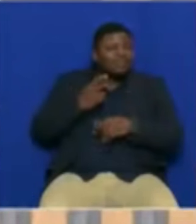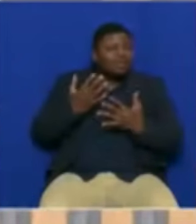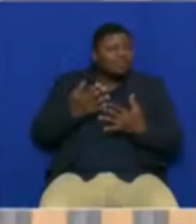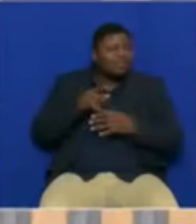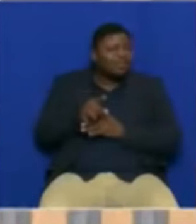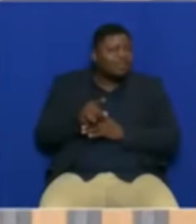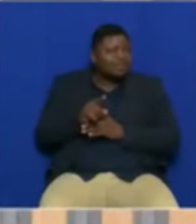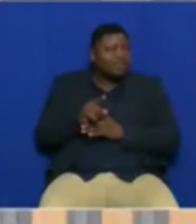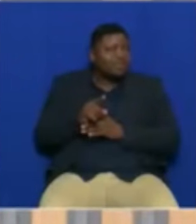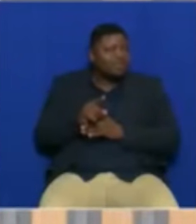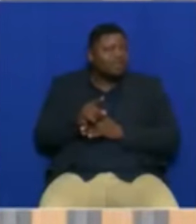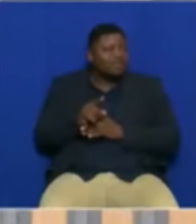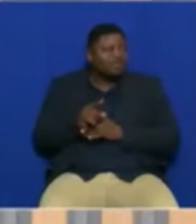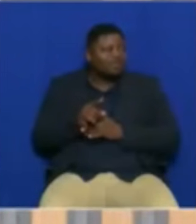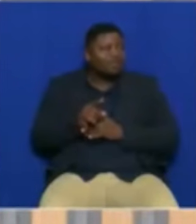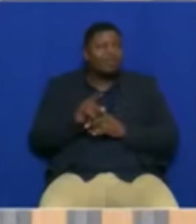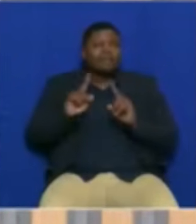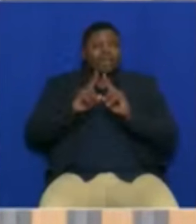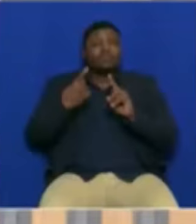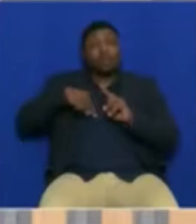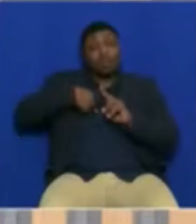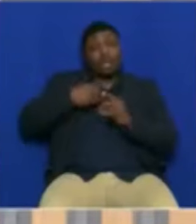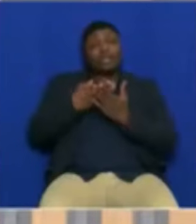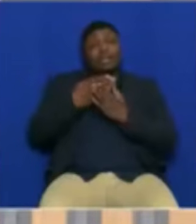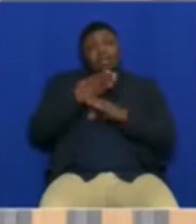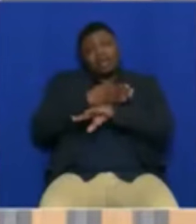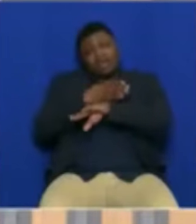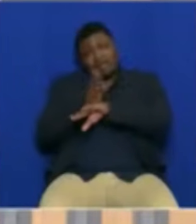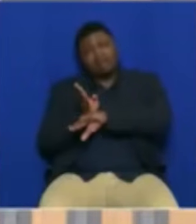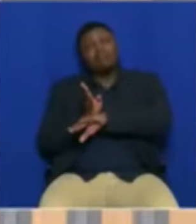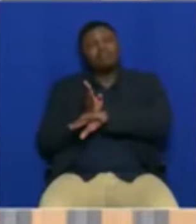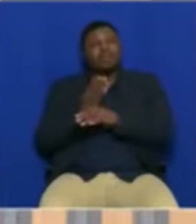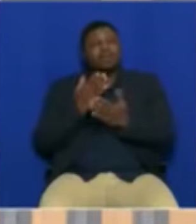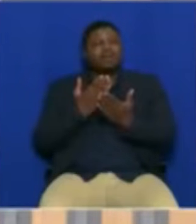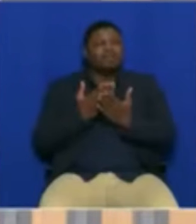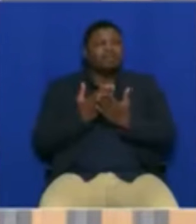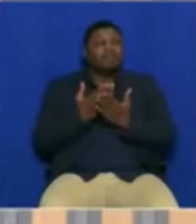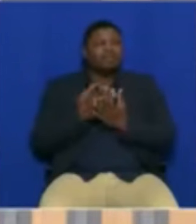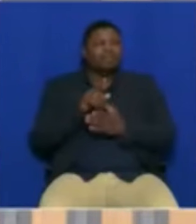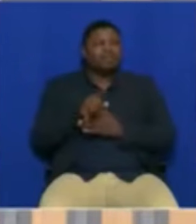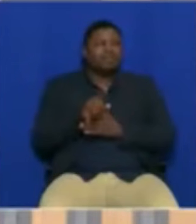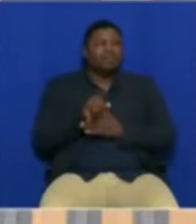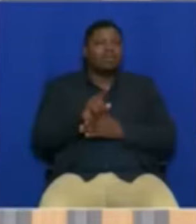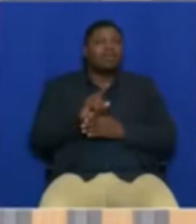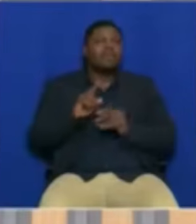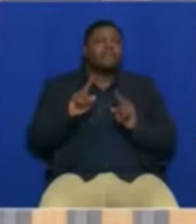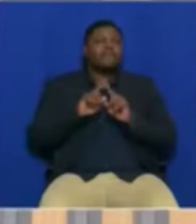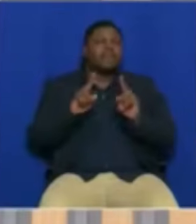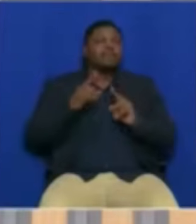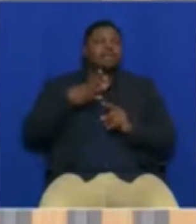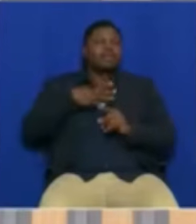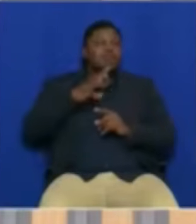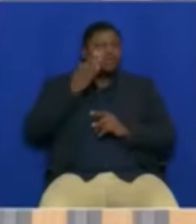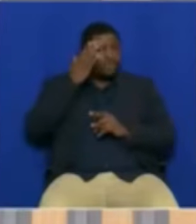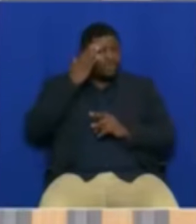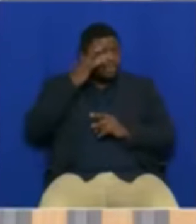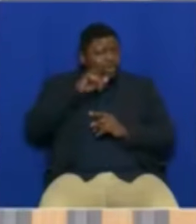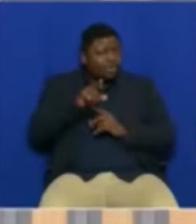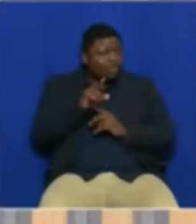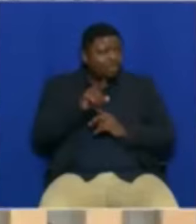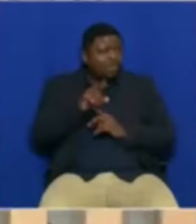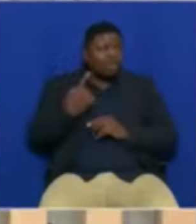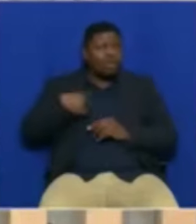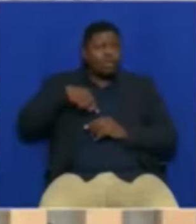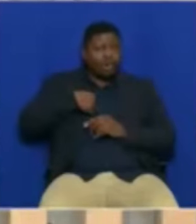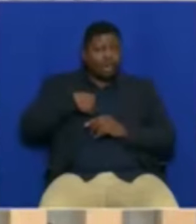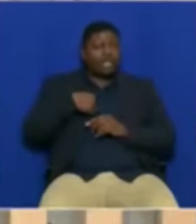thank you, Chair. I'm indebted to you. So that I wanted to have an idea how long we will sitting late. No, I